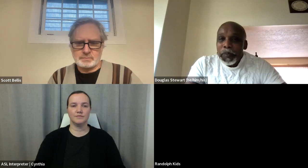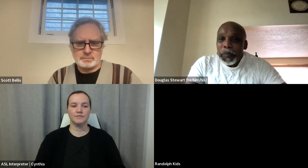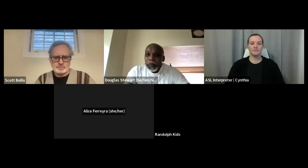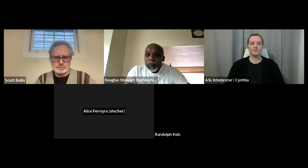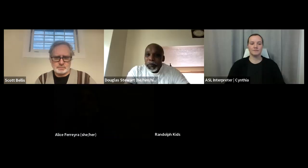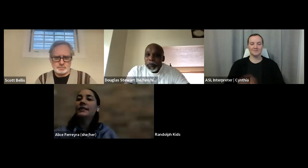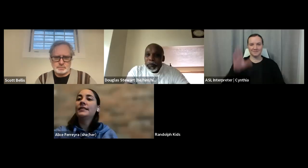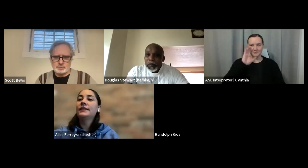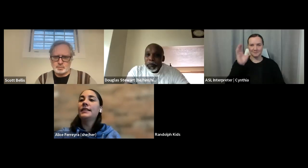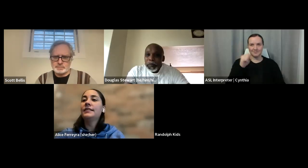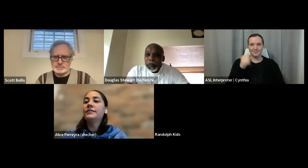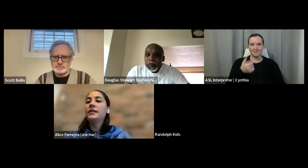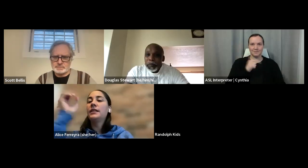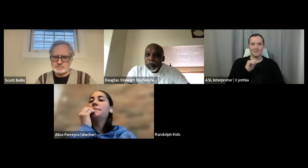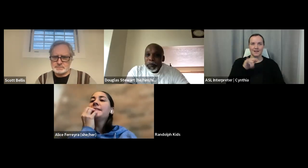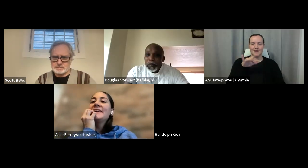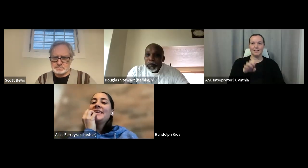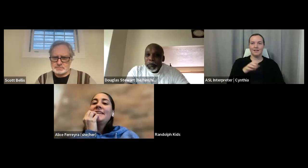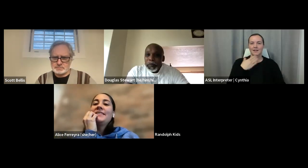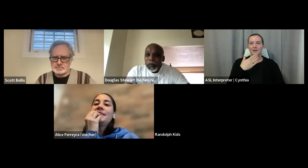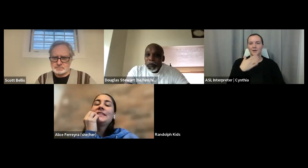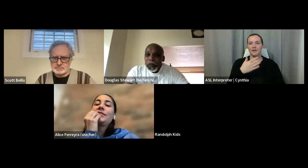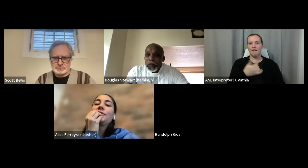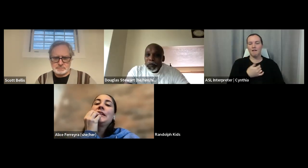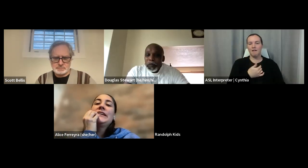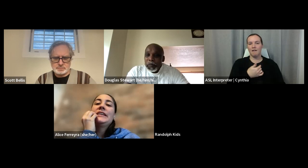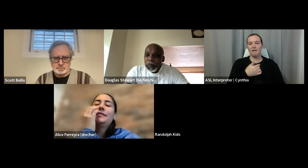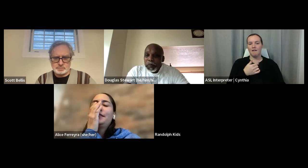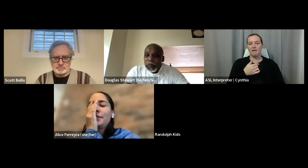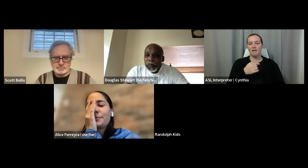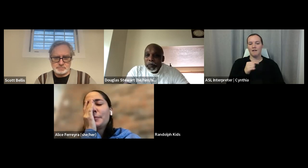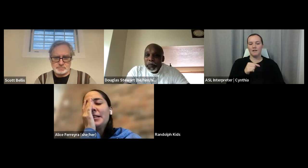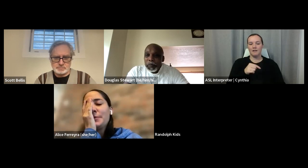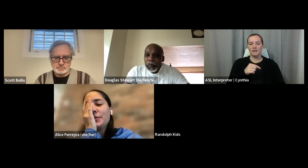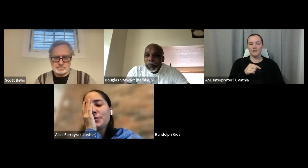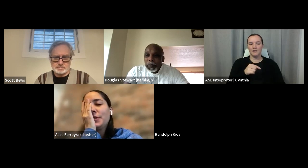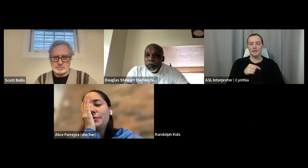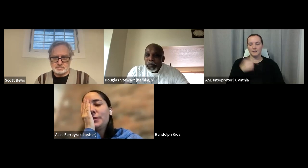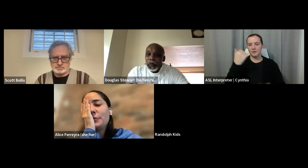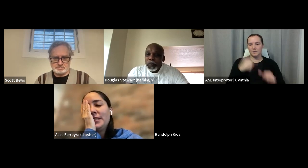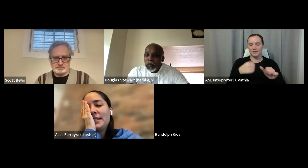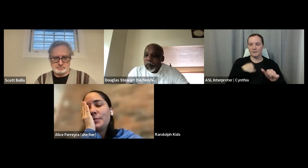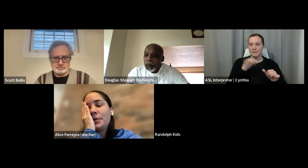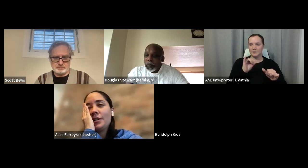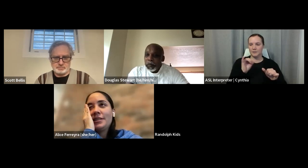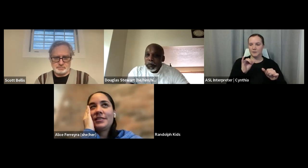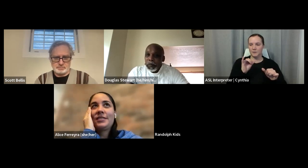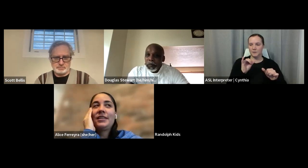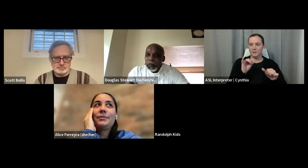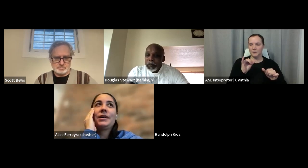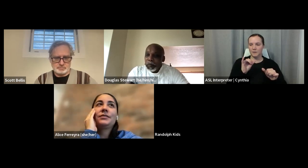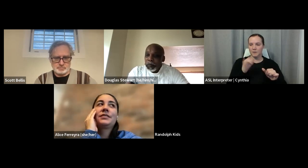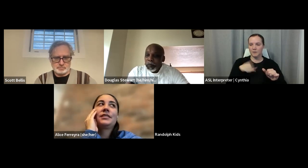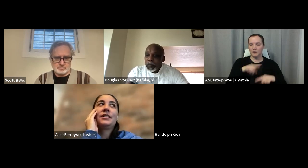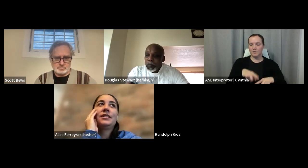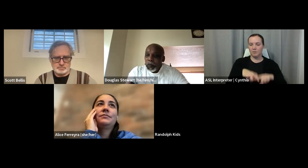Yes, hi. Thank you. This reminds me also of when we take a pause to